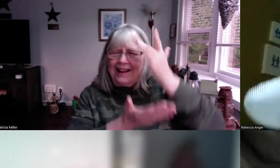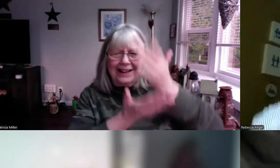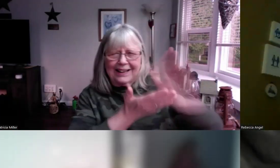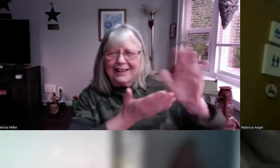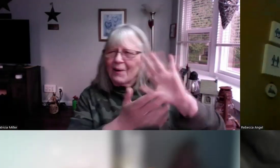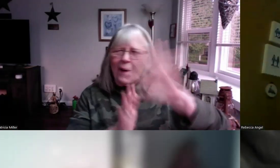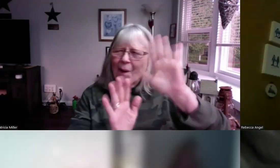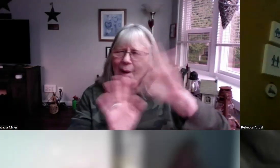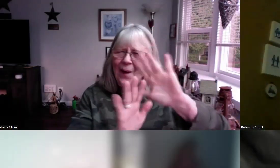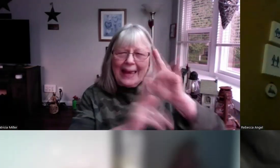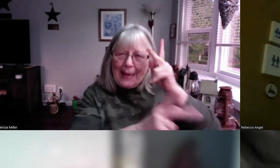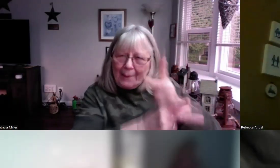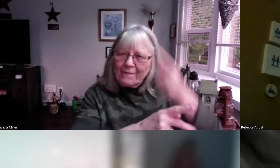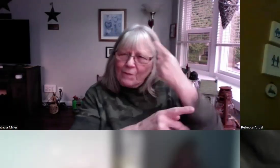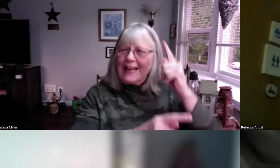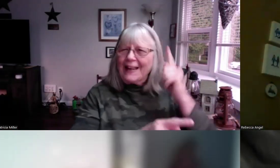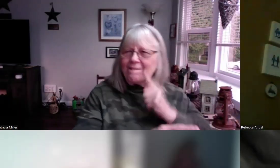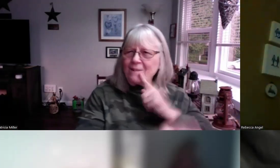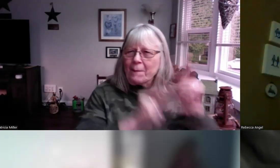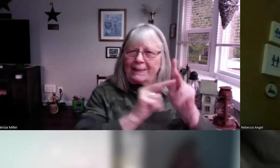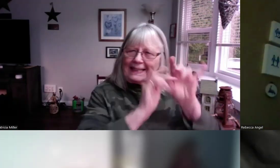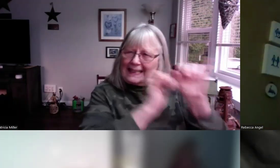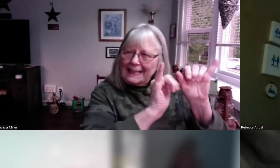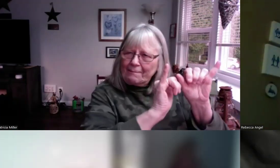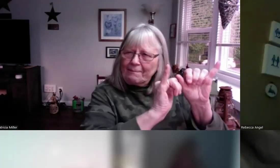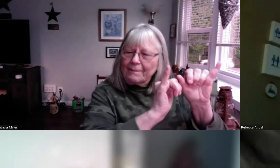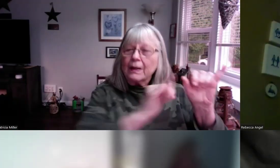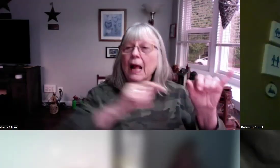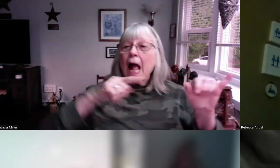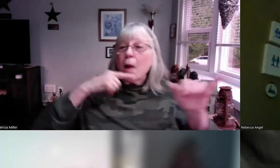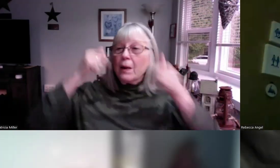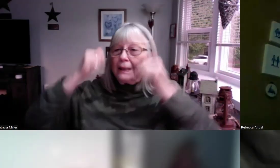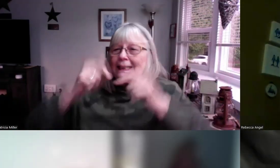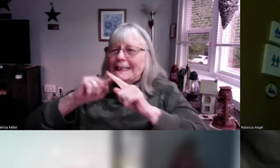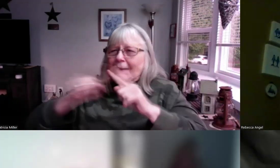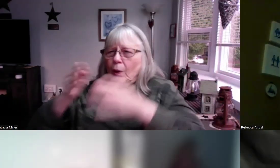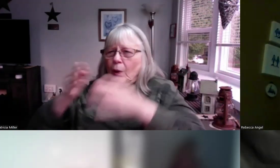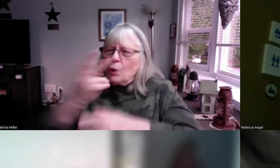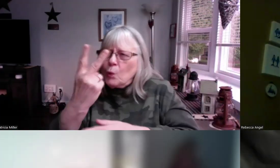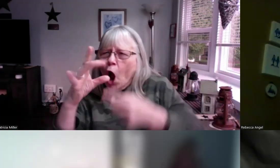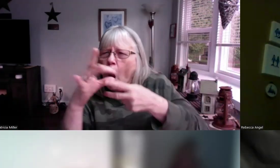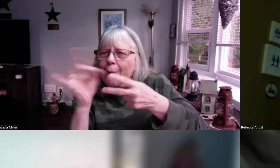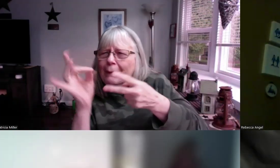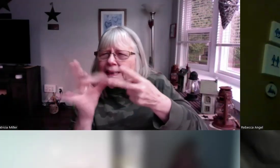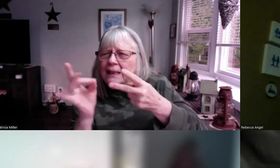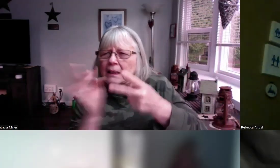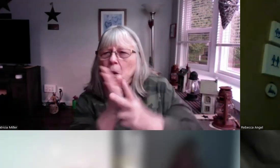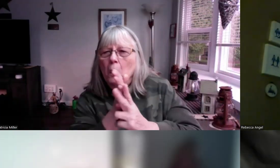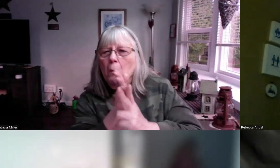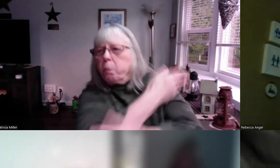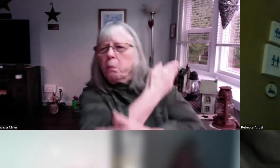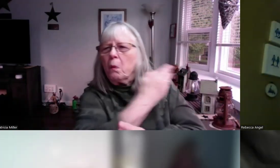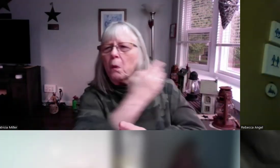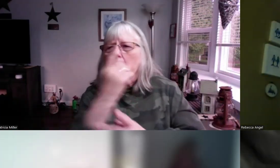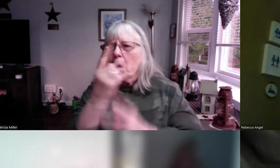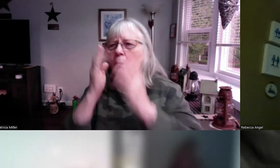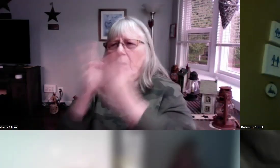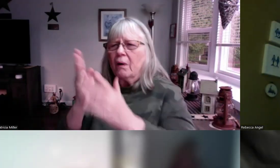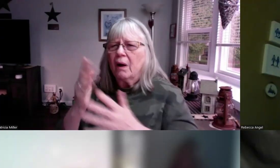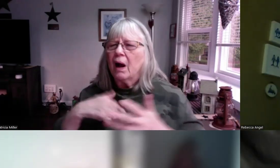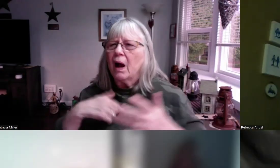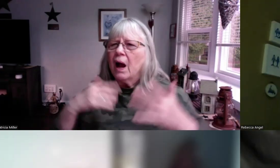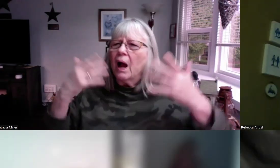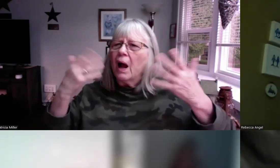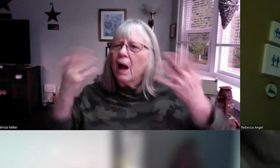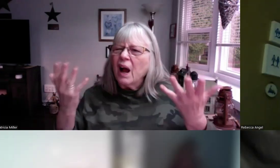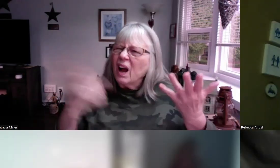gone away with that? yeah. Why that, I would, for the individuals that are deaf, that would have been something to keep and then use other options for individuals that